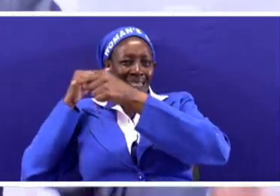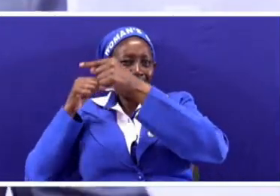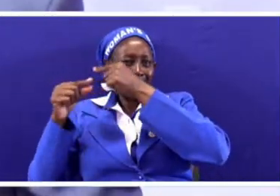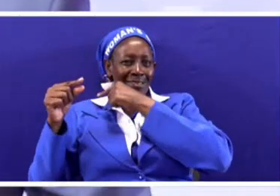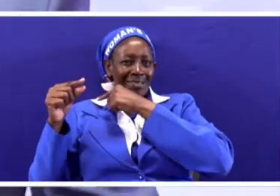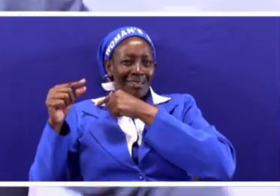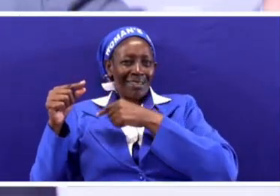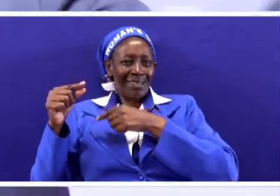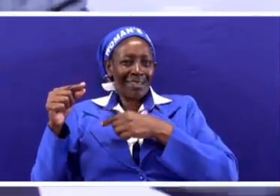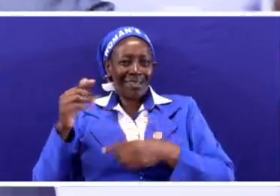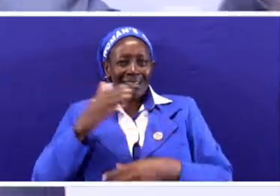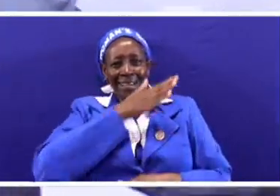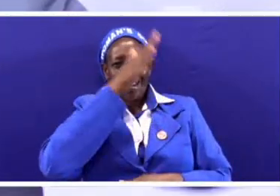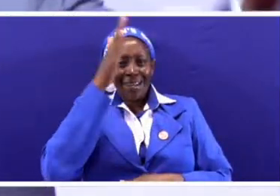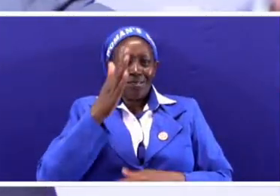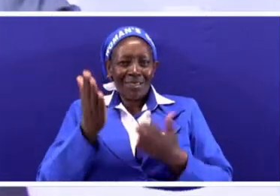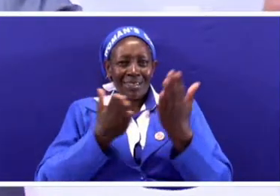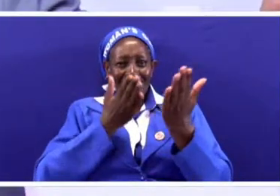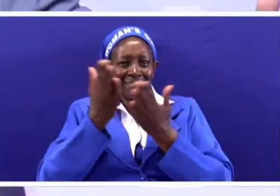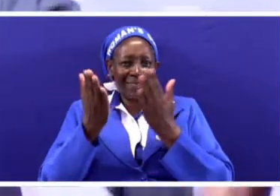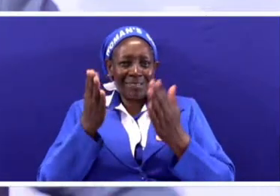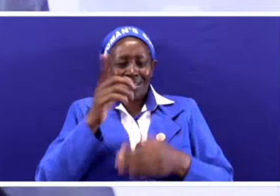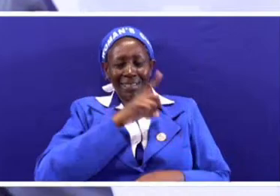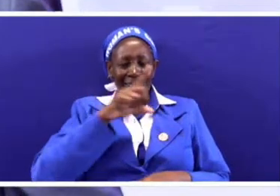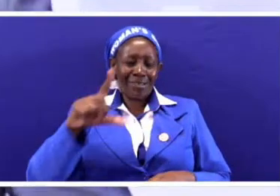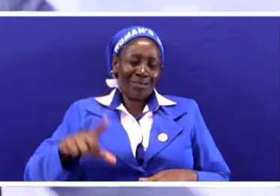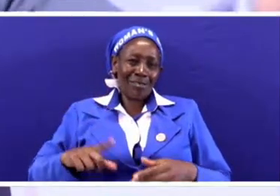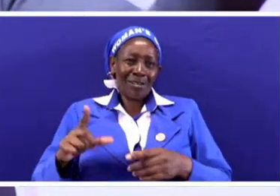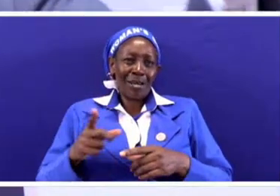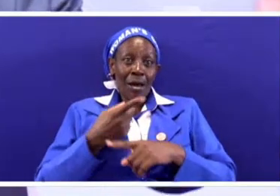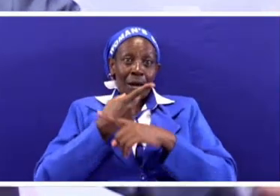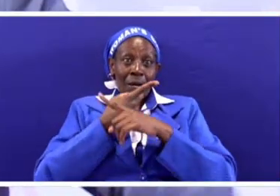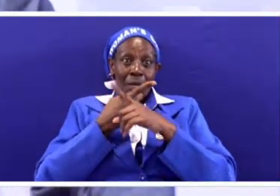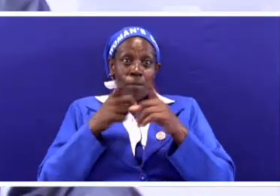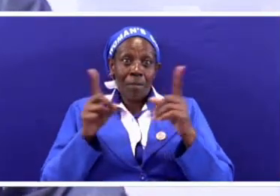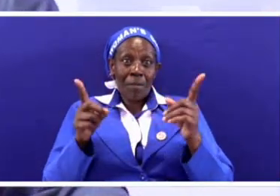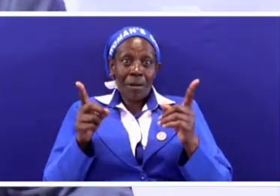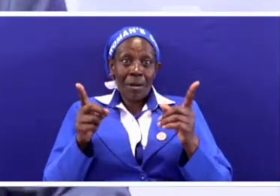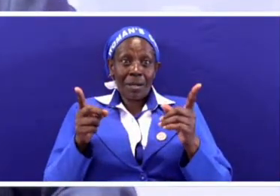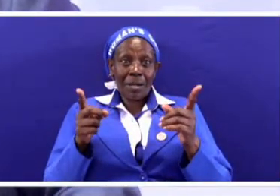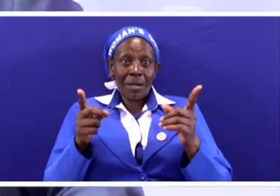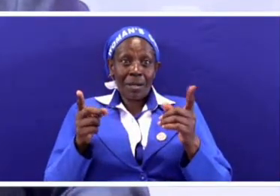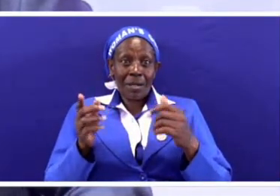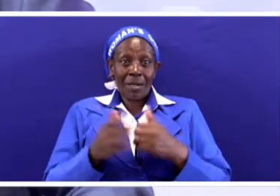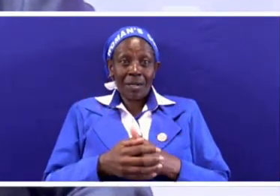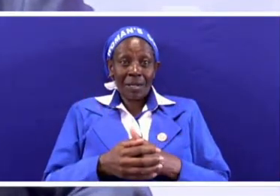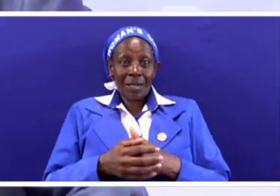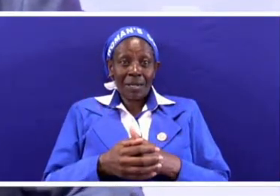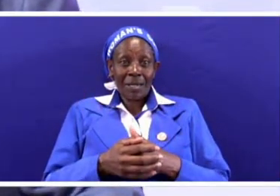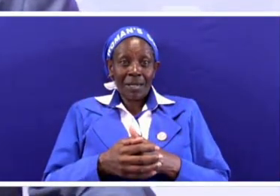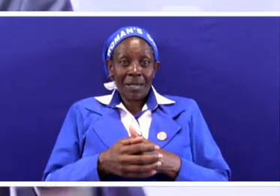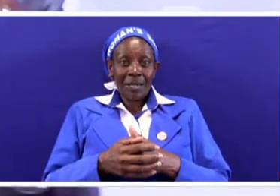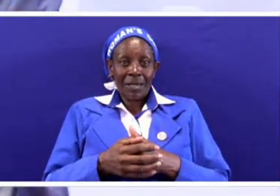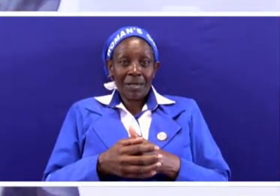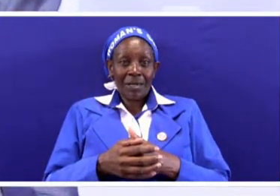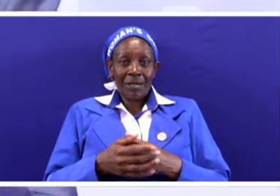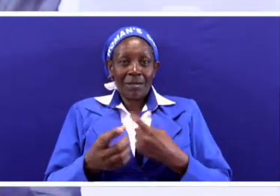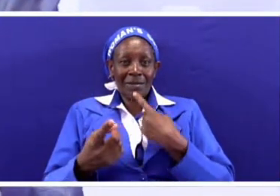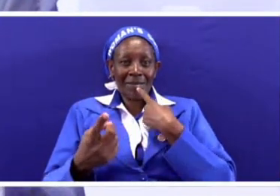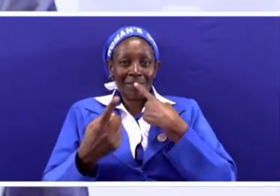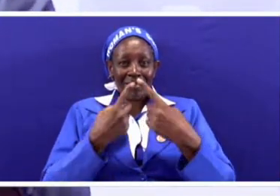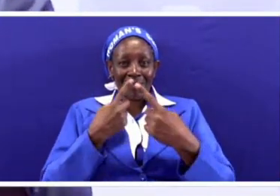was wondering, how will you reconcile this? But you left it up in the air. You never reconciled it for us. And you told us at least